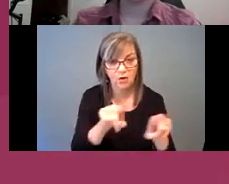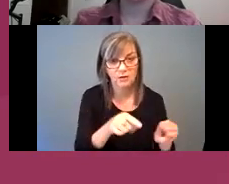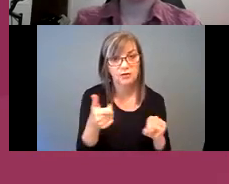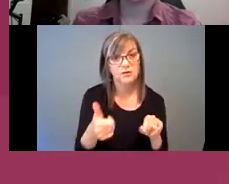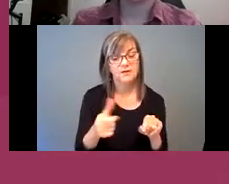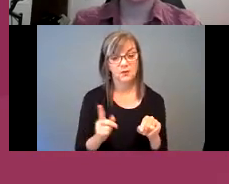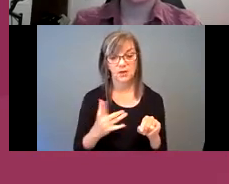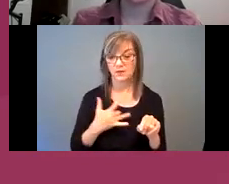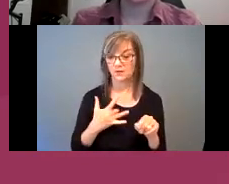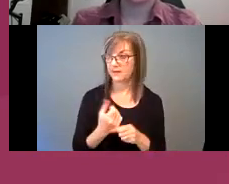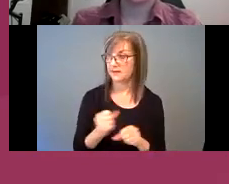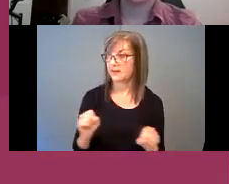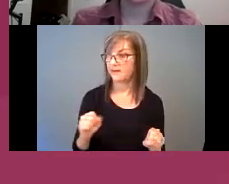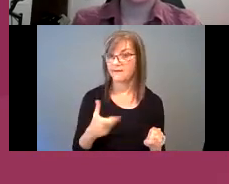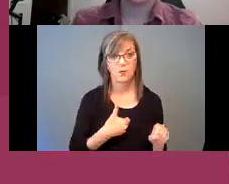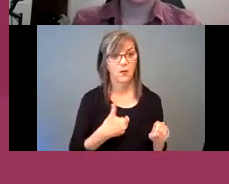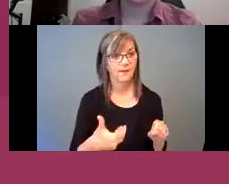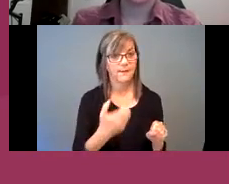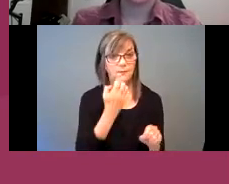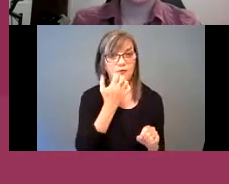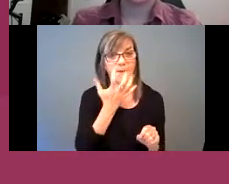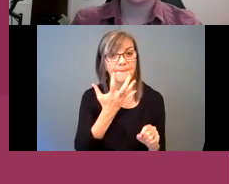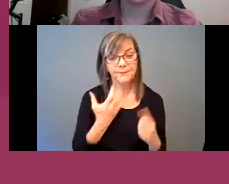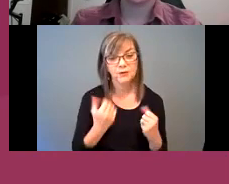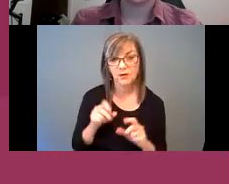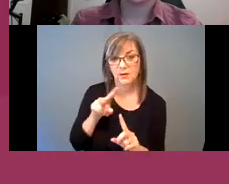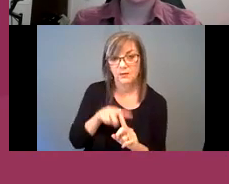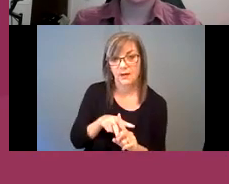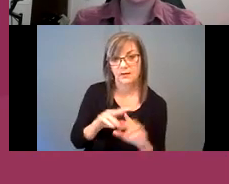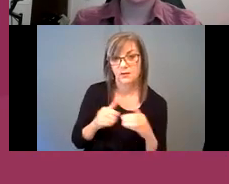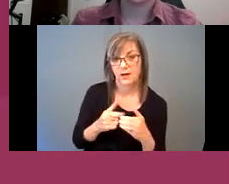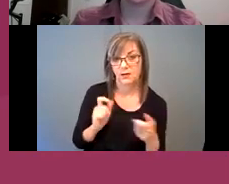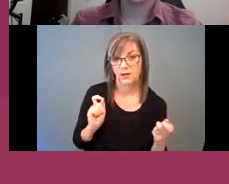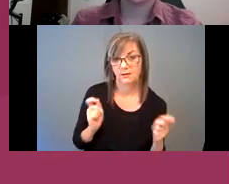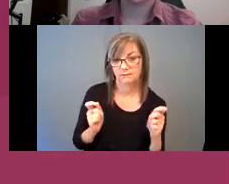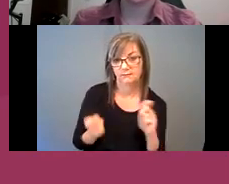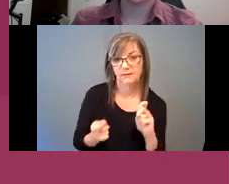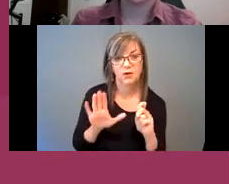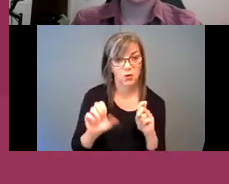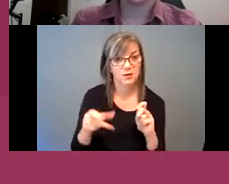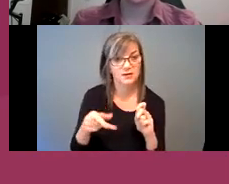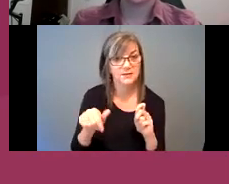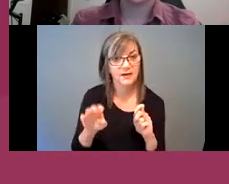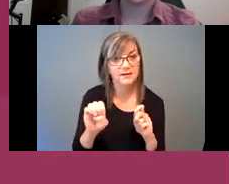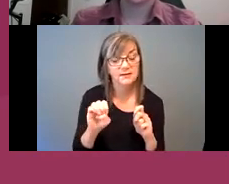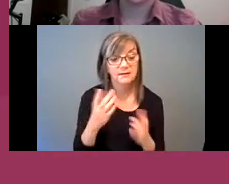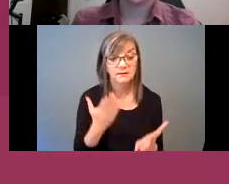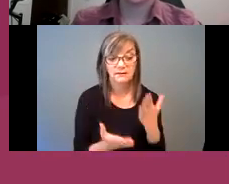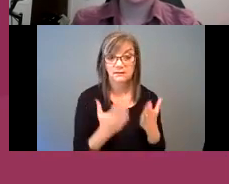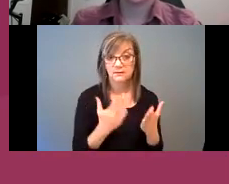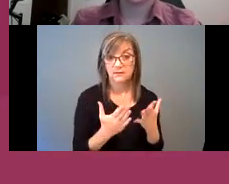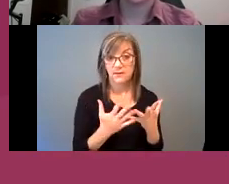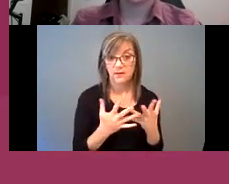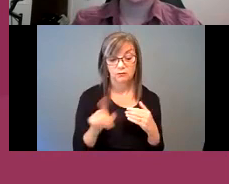safe and welcoming for you, and kind of try to apply that to how you can integrate those things. Again, it can be a matter of that agency